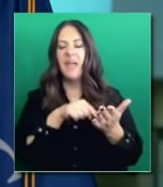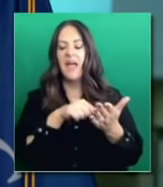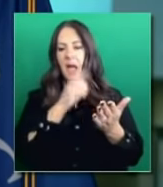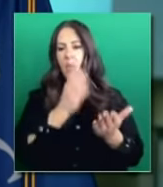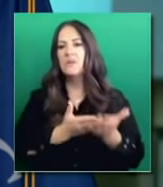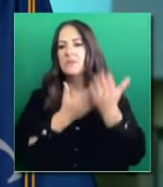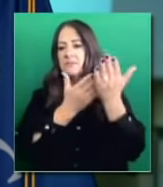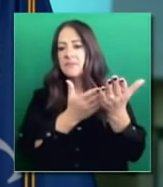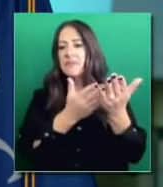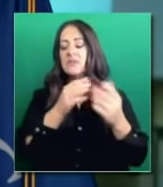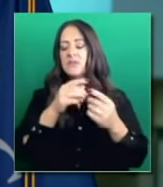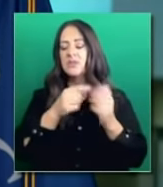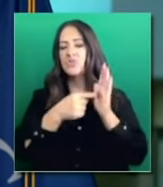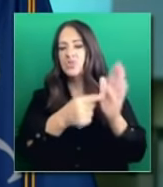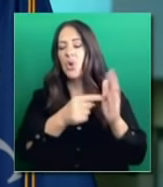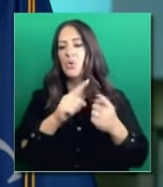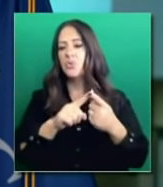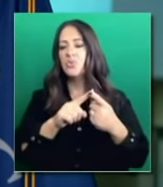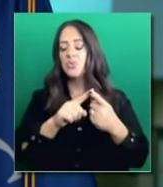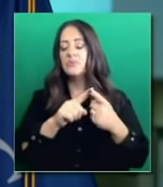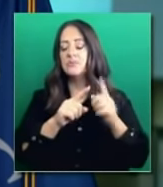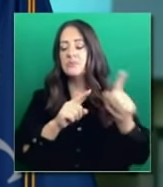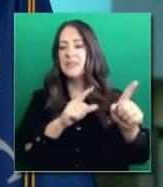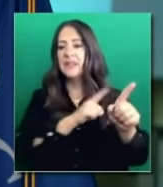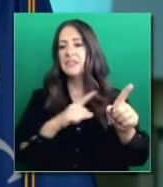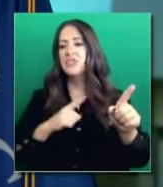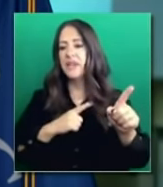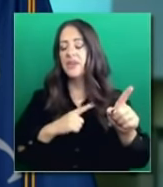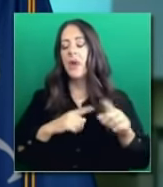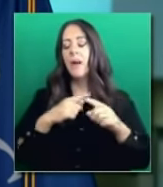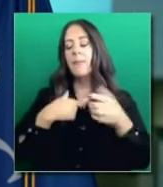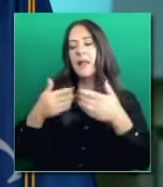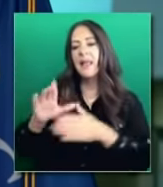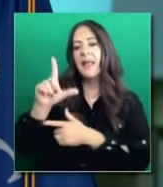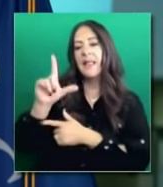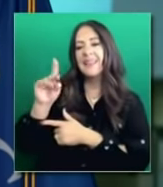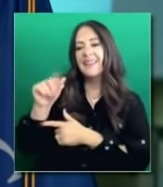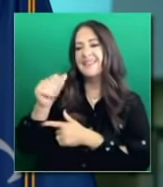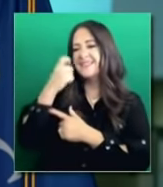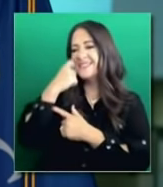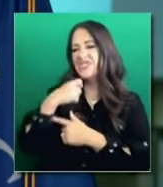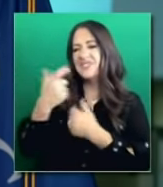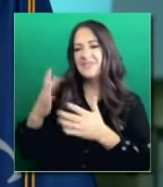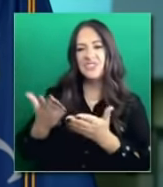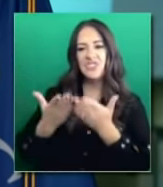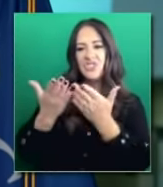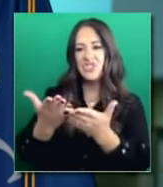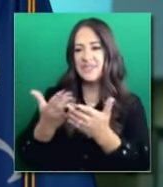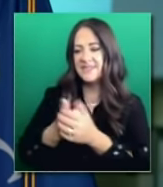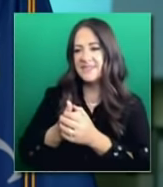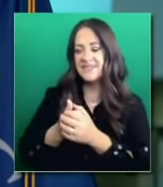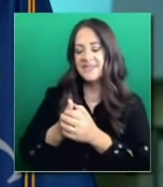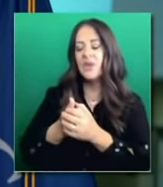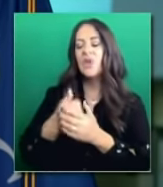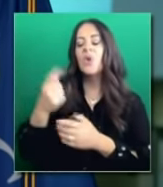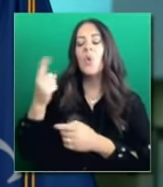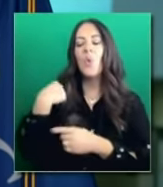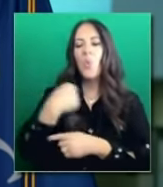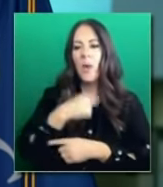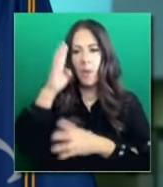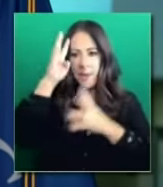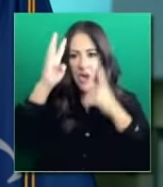weeks, except to say what Linda just suggested. We are going to be creative in terms